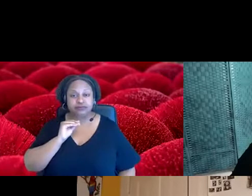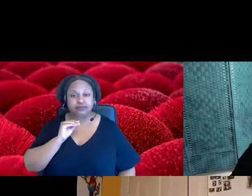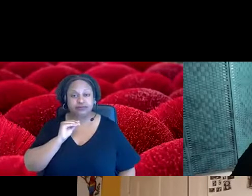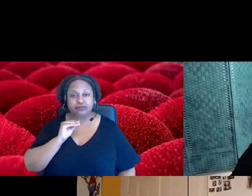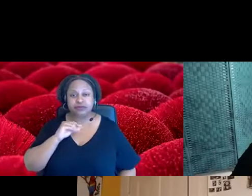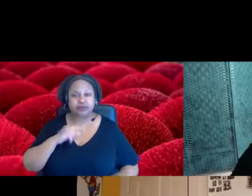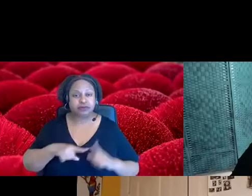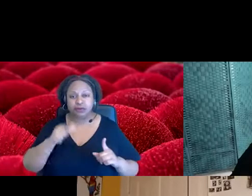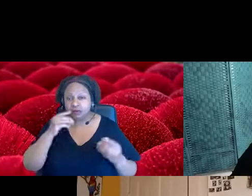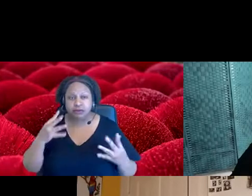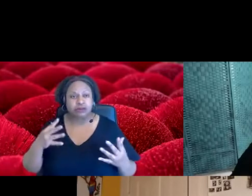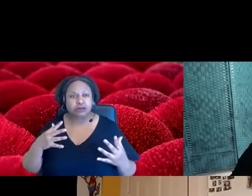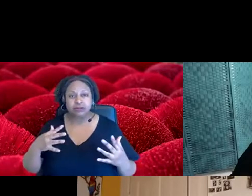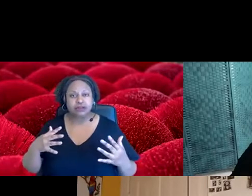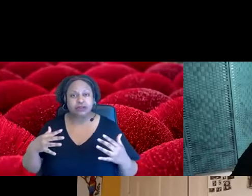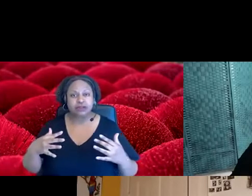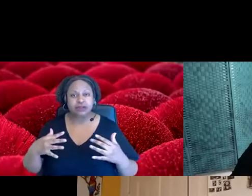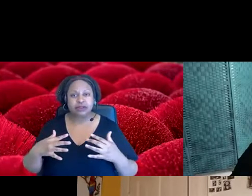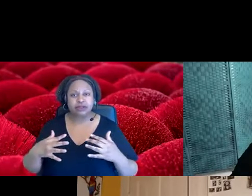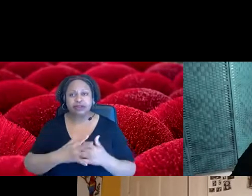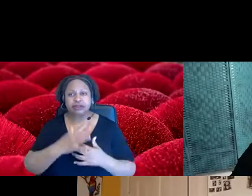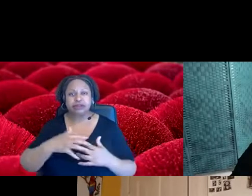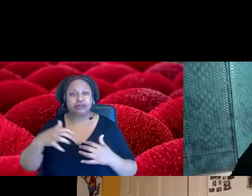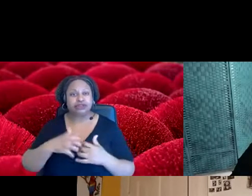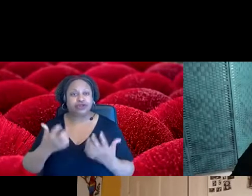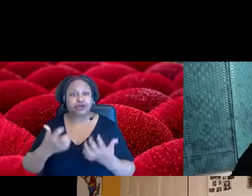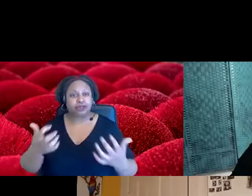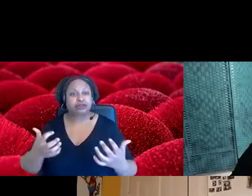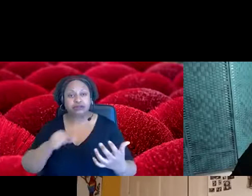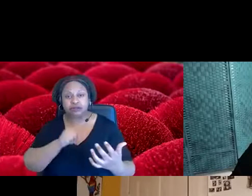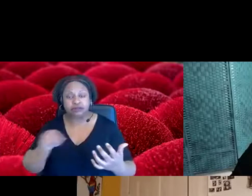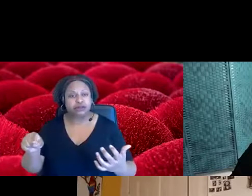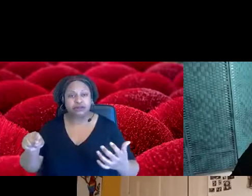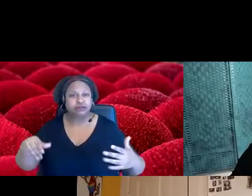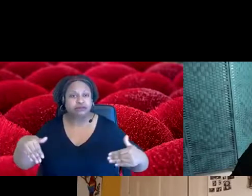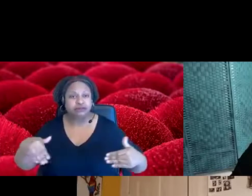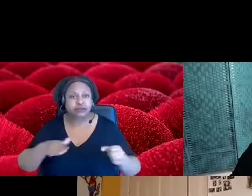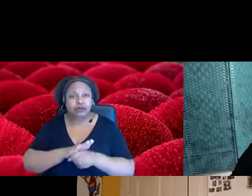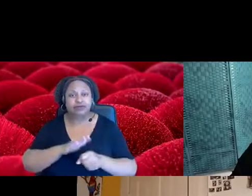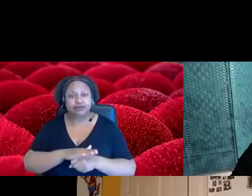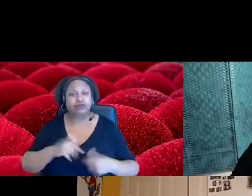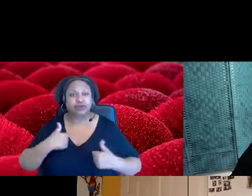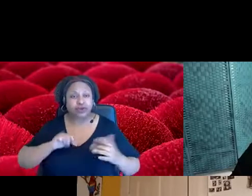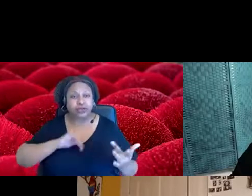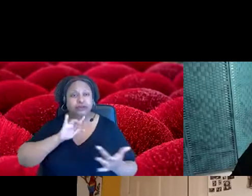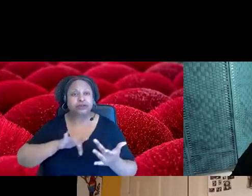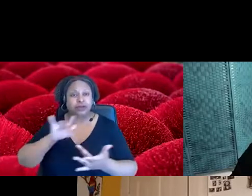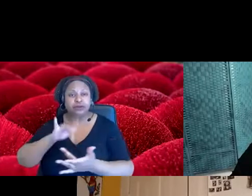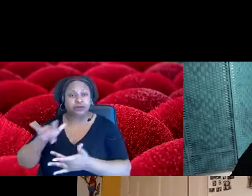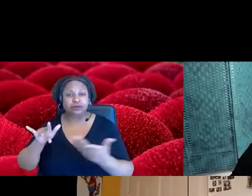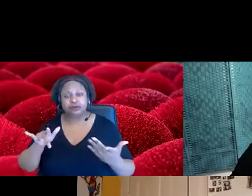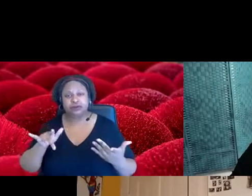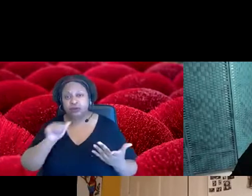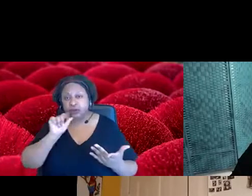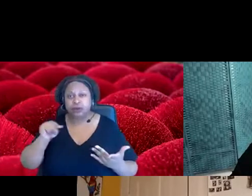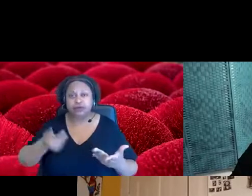many Indigenous audience members. You know, try as we might to reach out, it's not just an